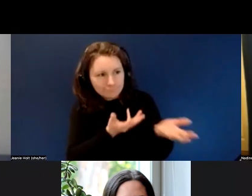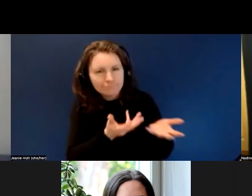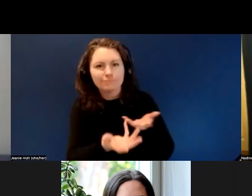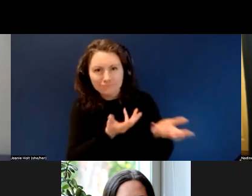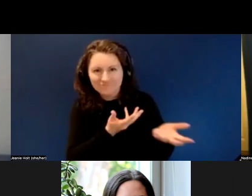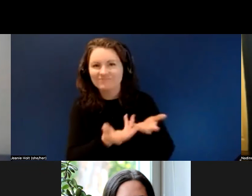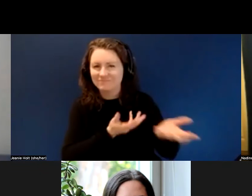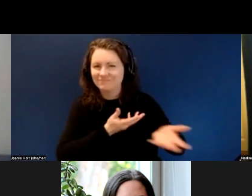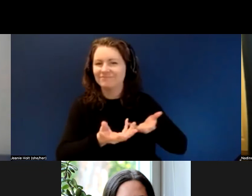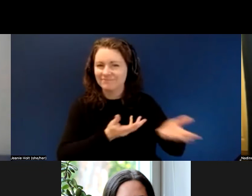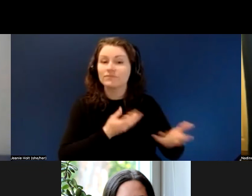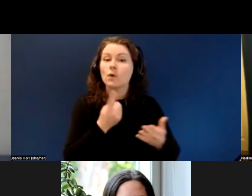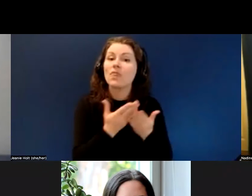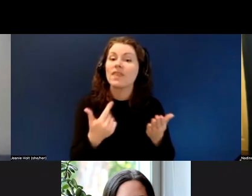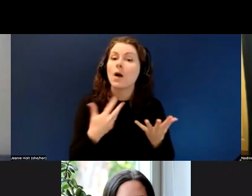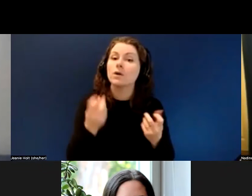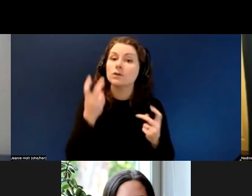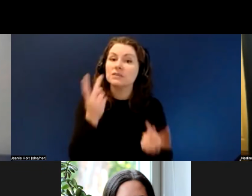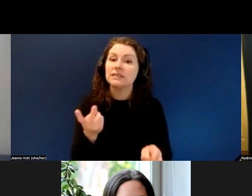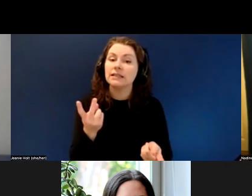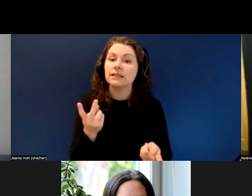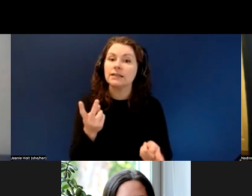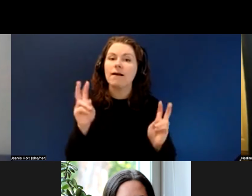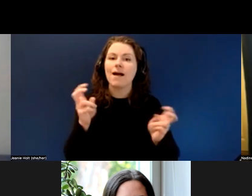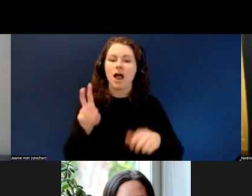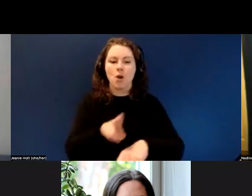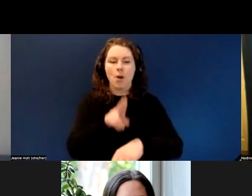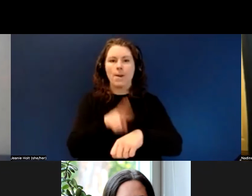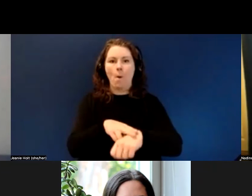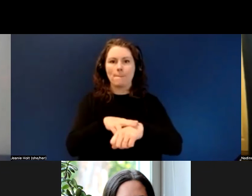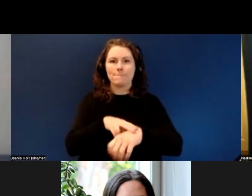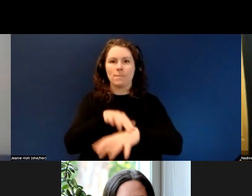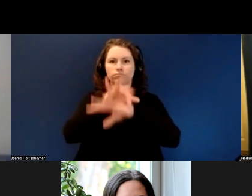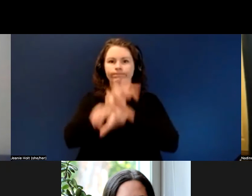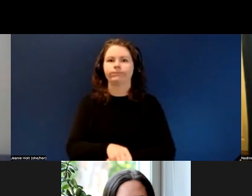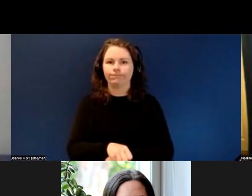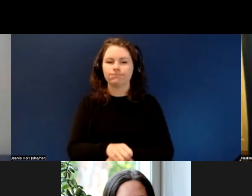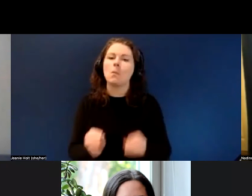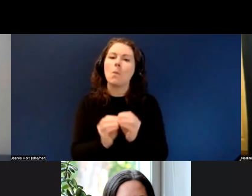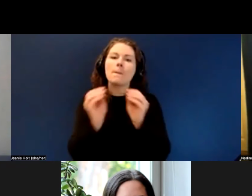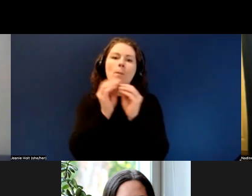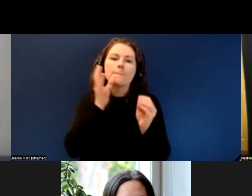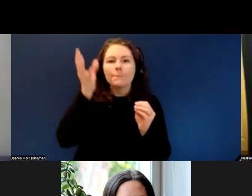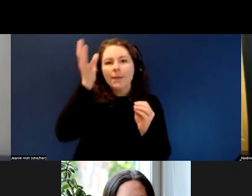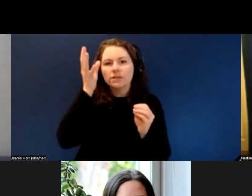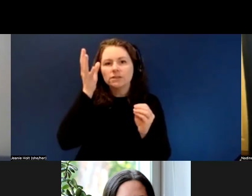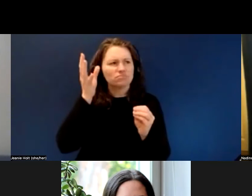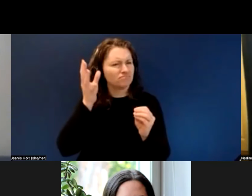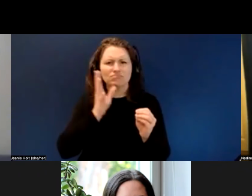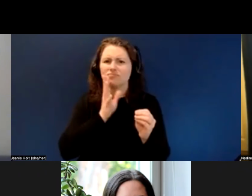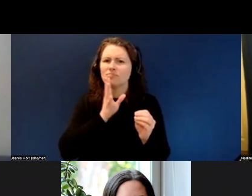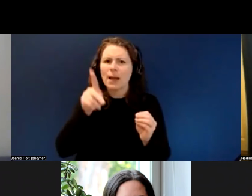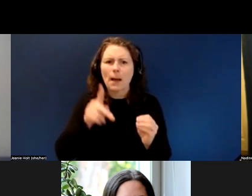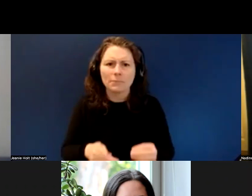the things that I really want to see is norming this too. More and more parents just being very vocal about that